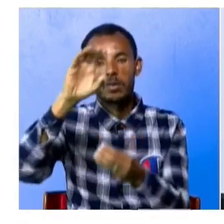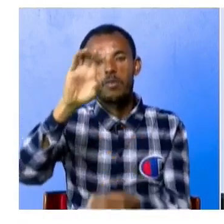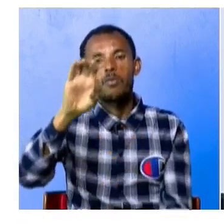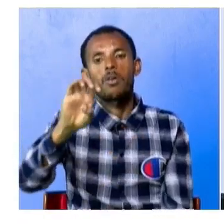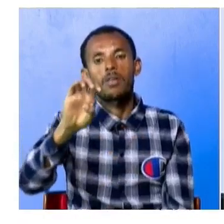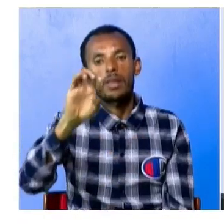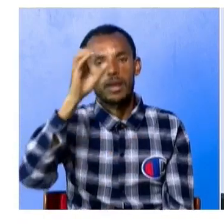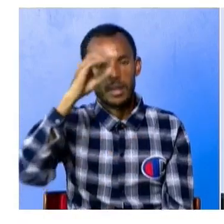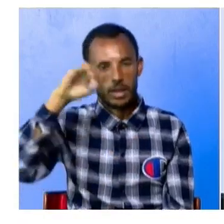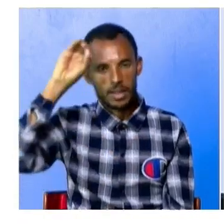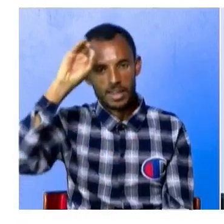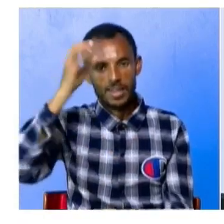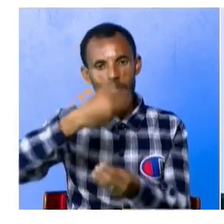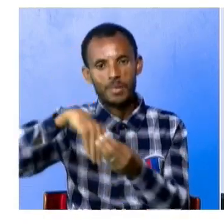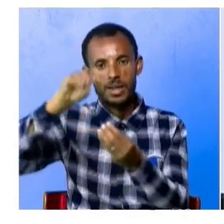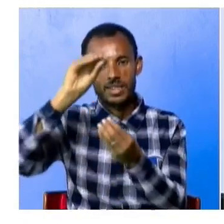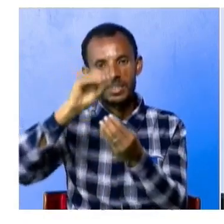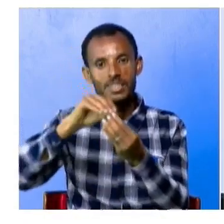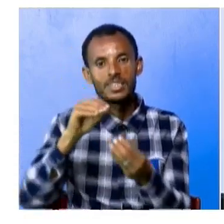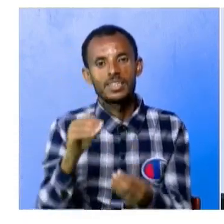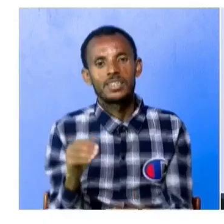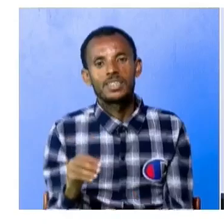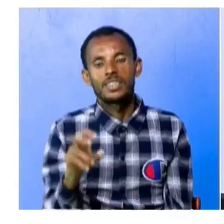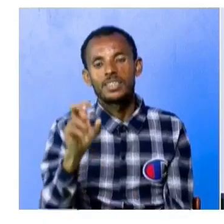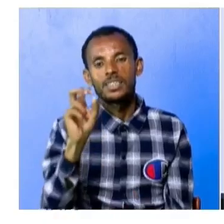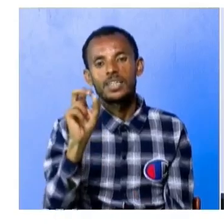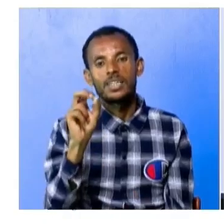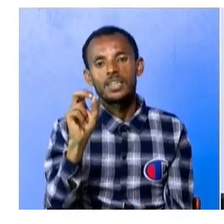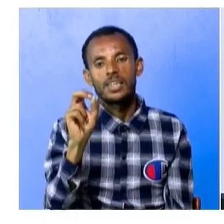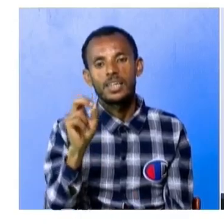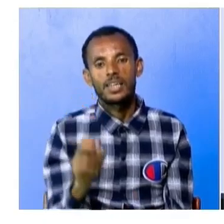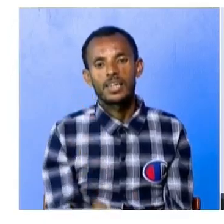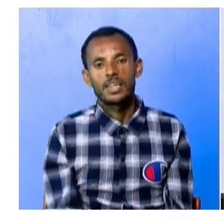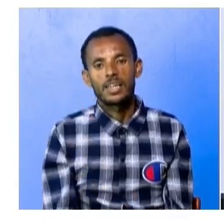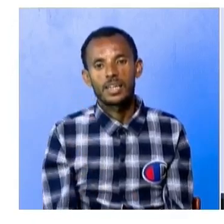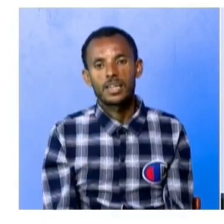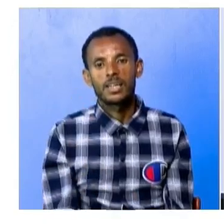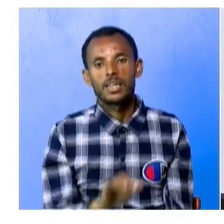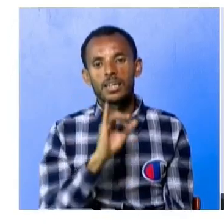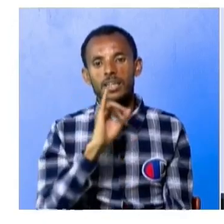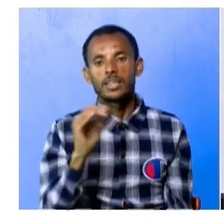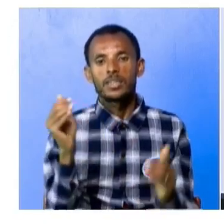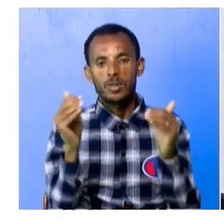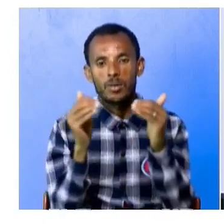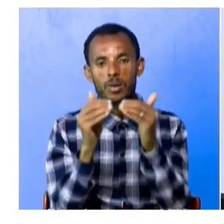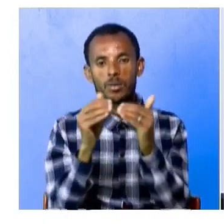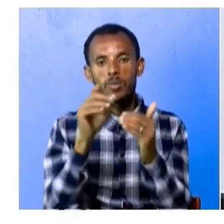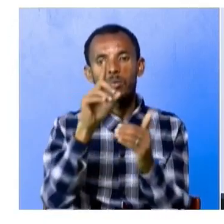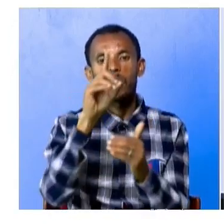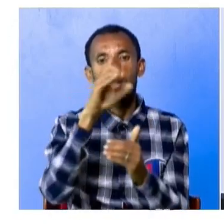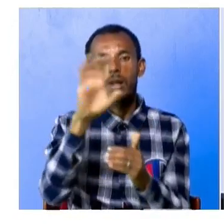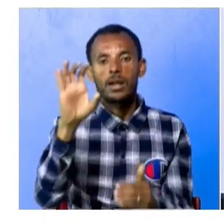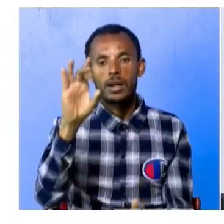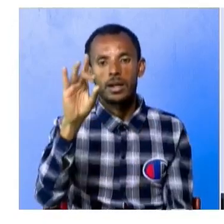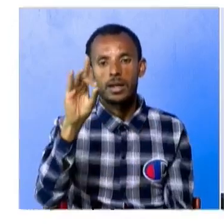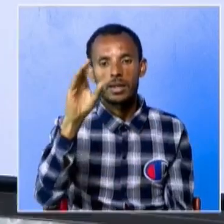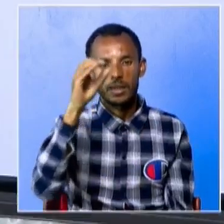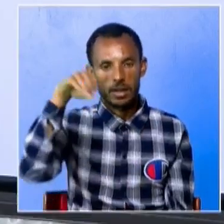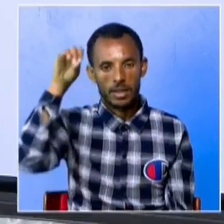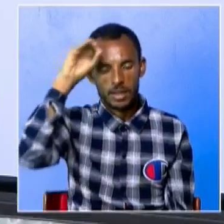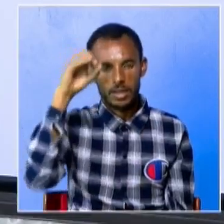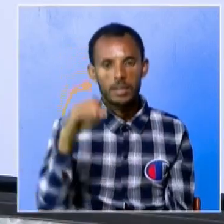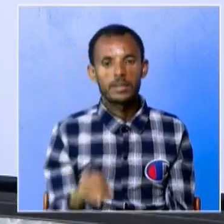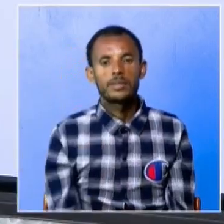degree plus this 30 degree is 180 degree,